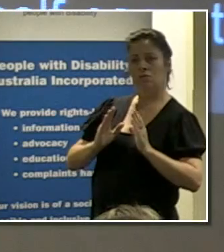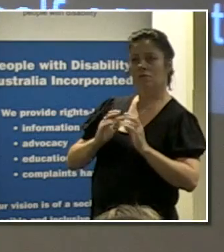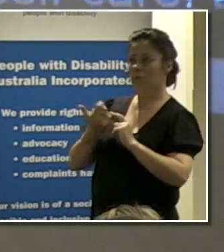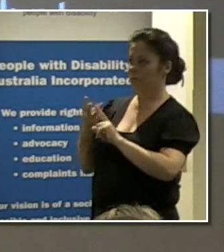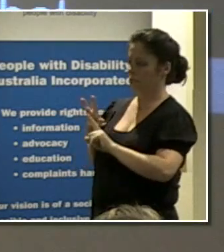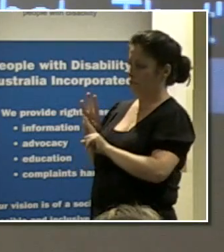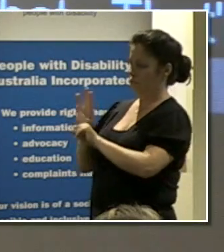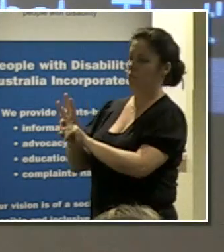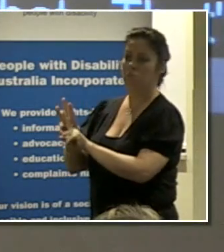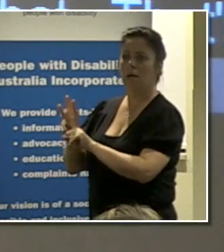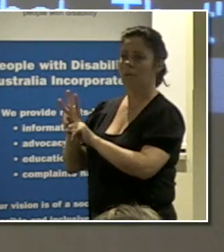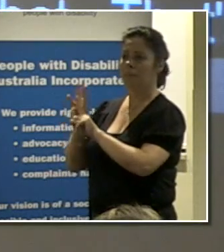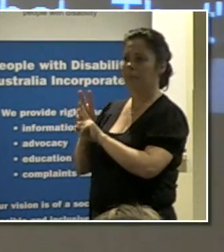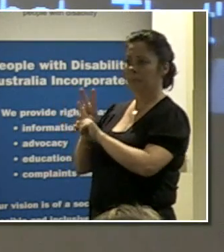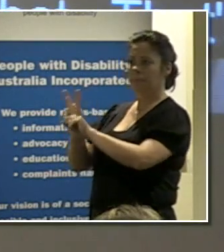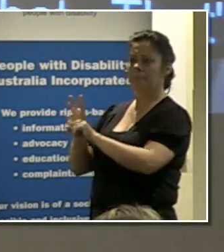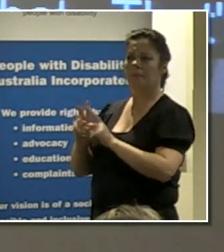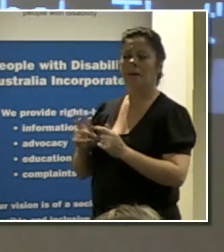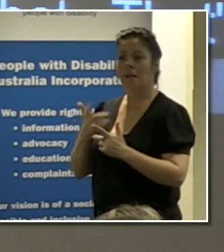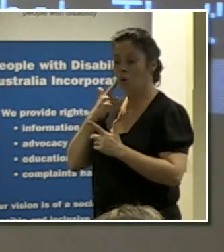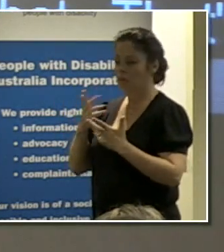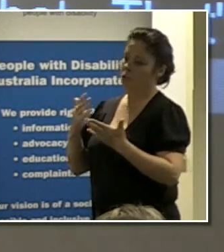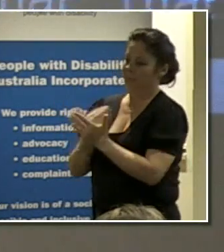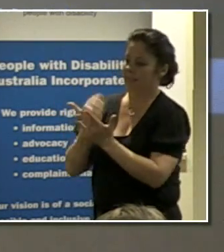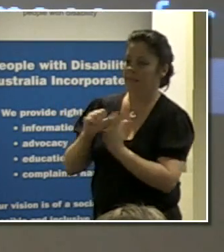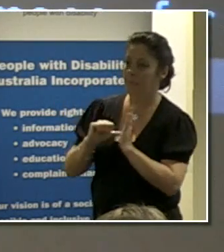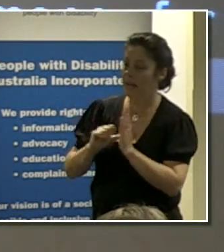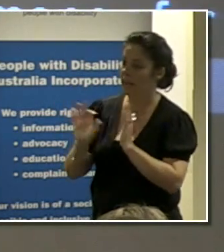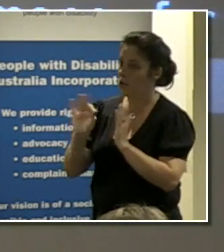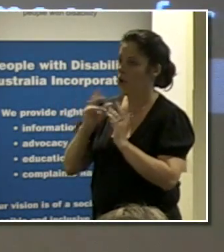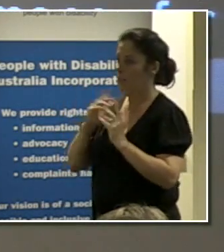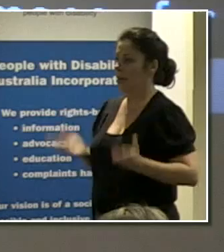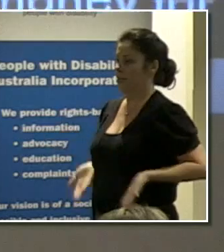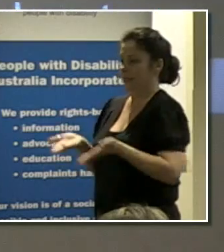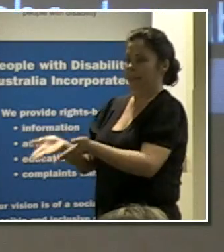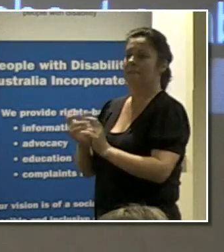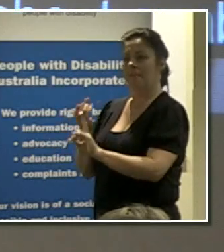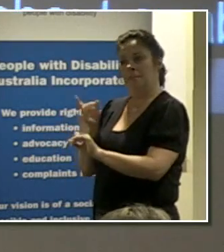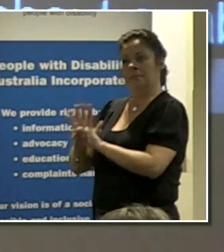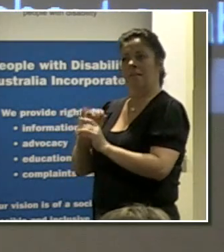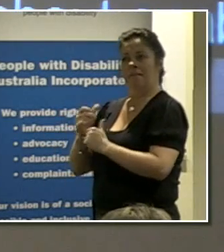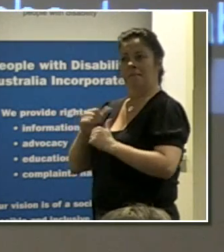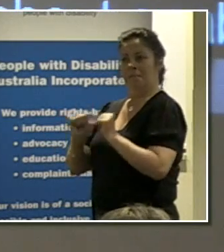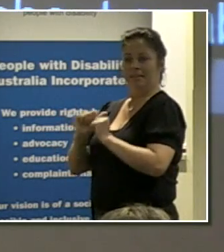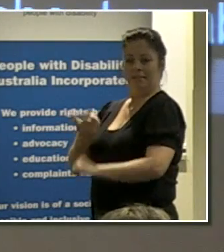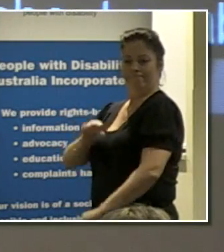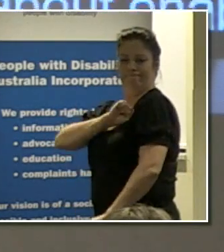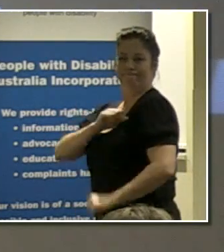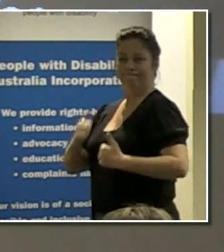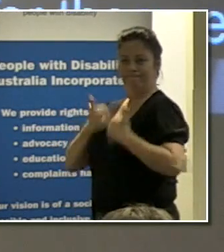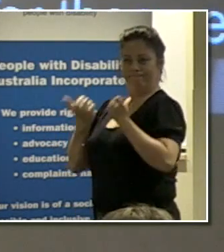about saving money for the scheme, it's about enabling people to do more for themselves. And we have,